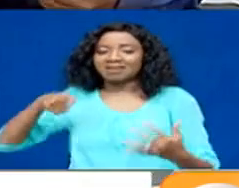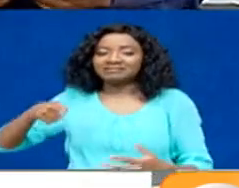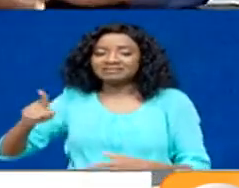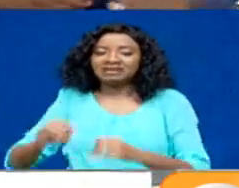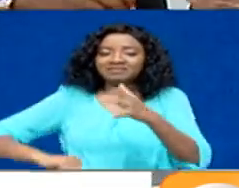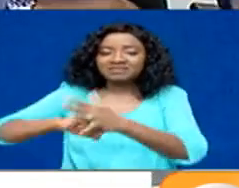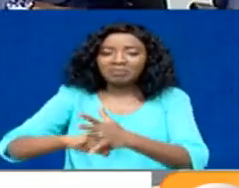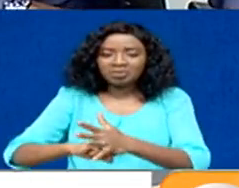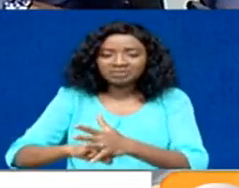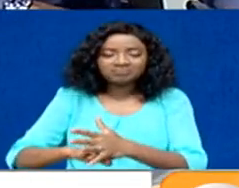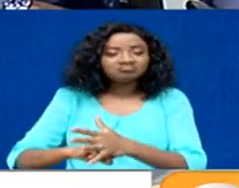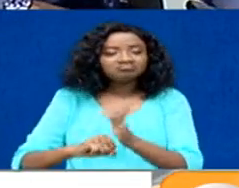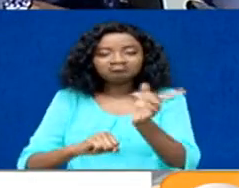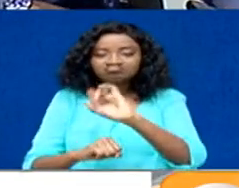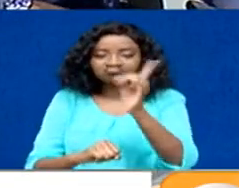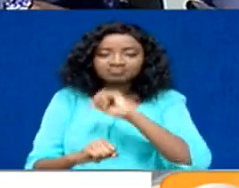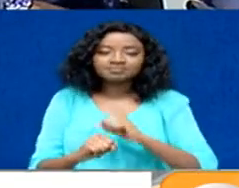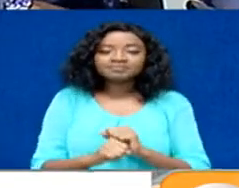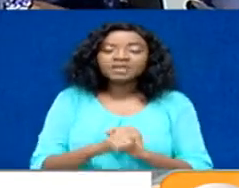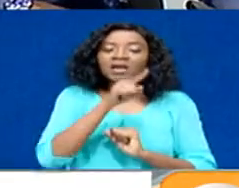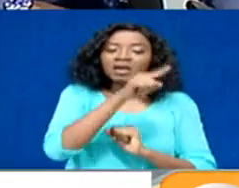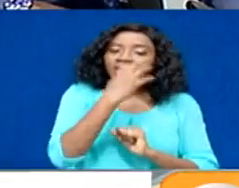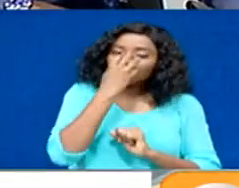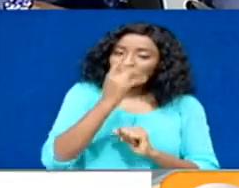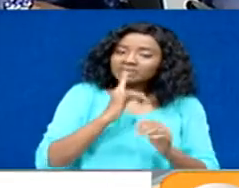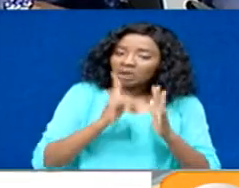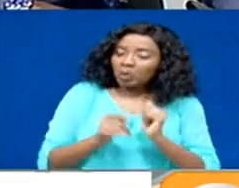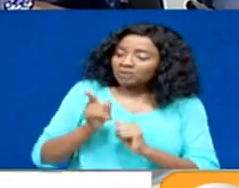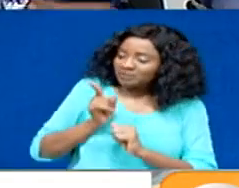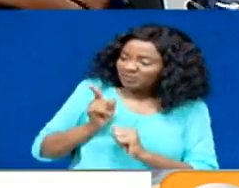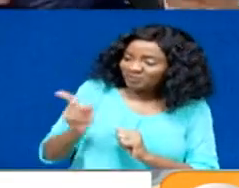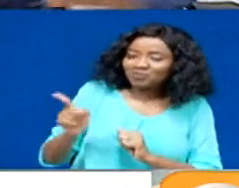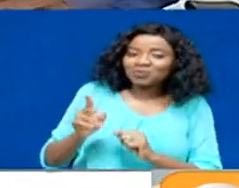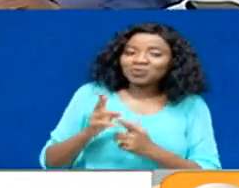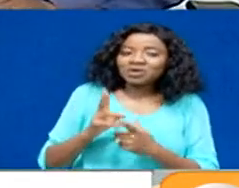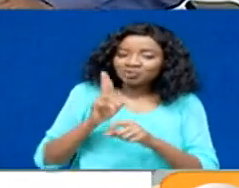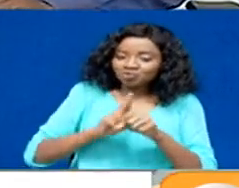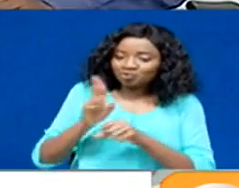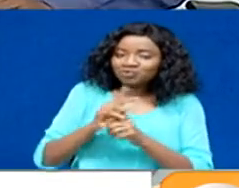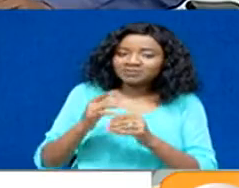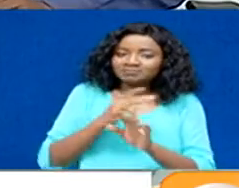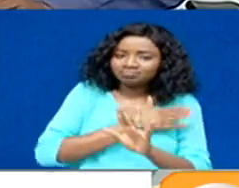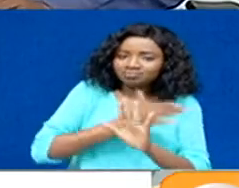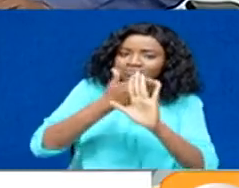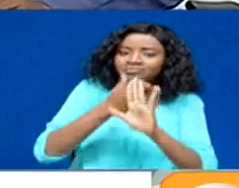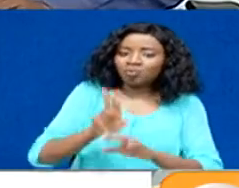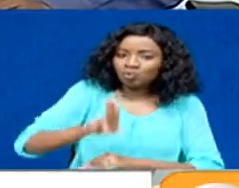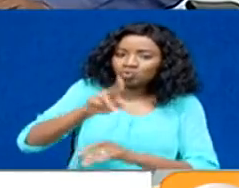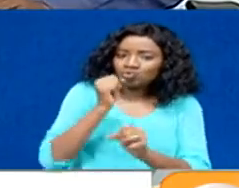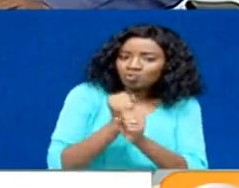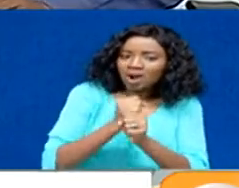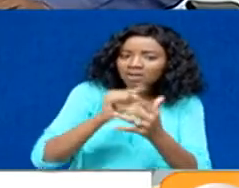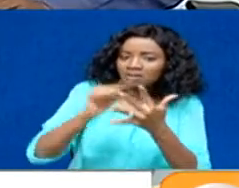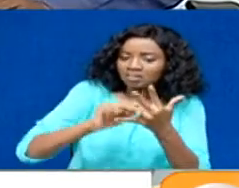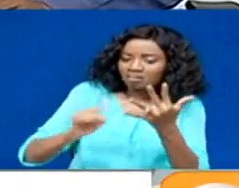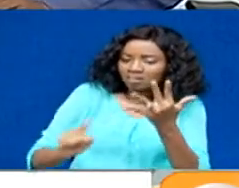Ruto, who is campaigning in Meru County, claimed the former prime minister is using the successes of President Uhuru